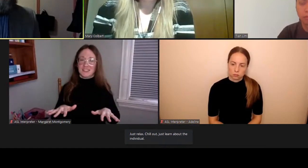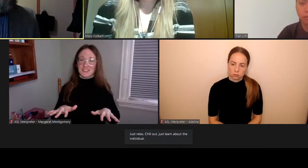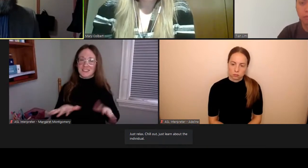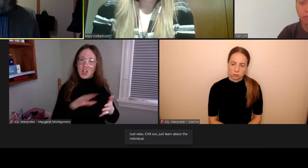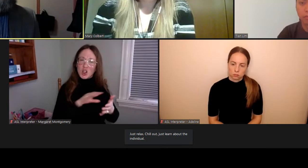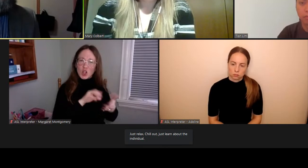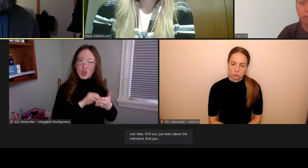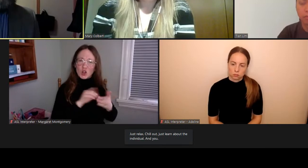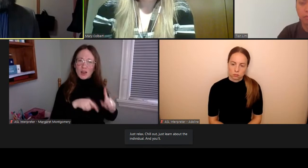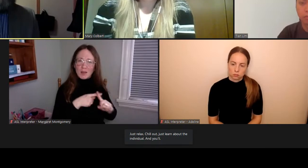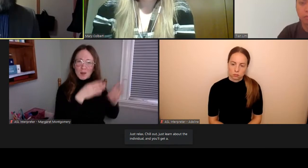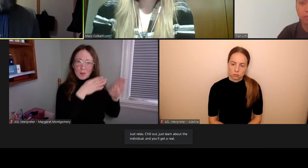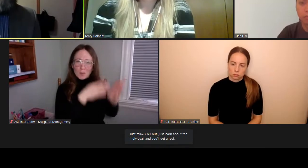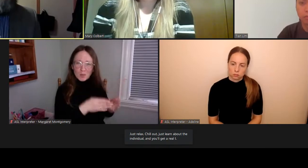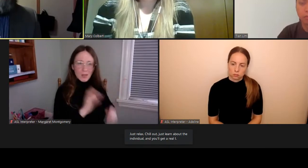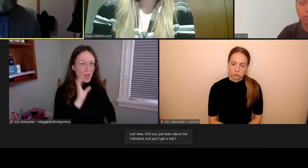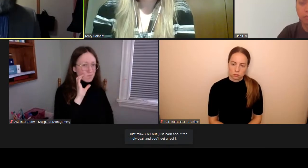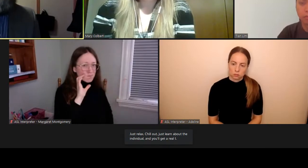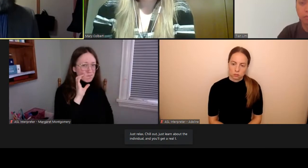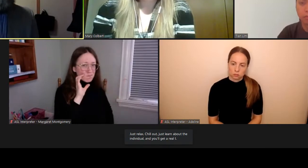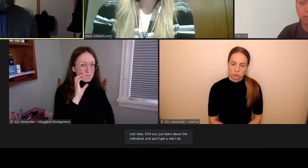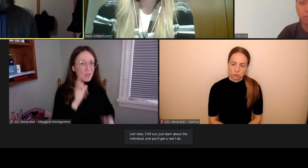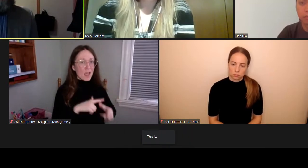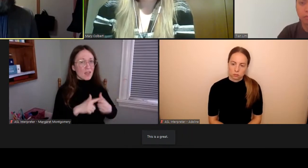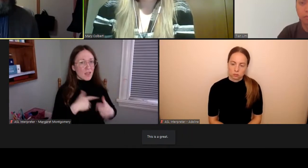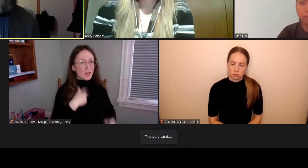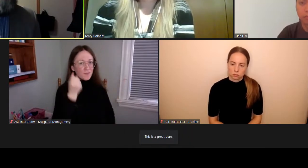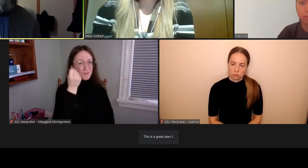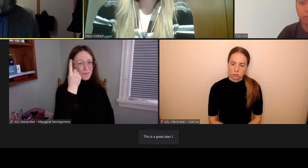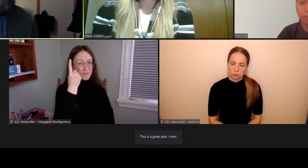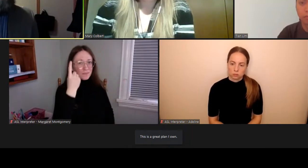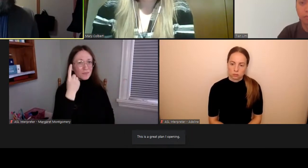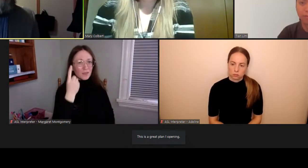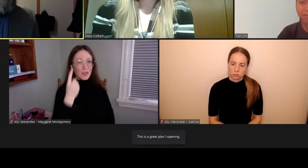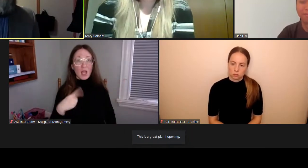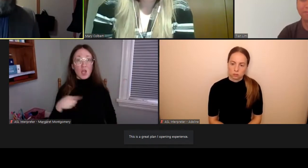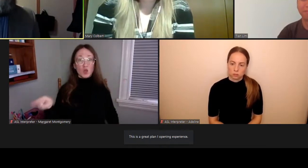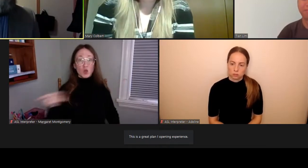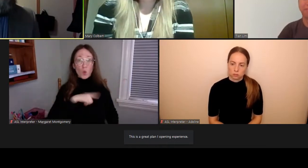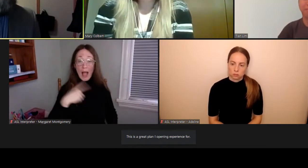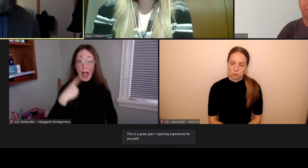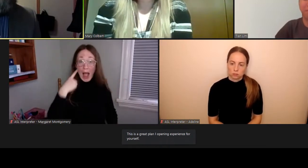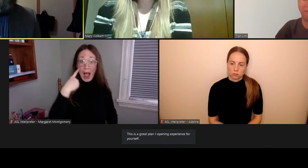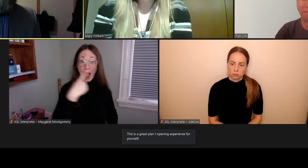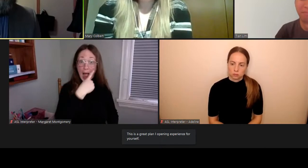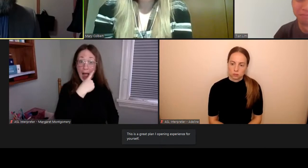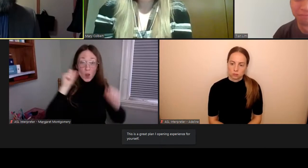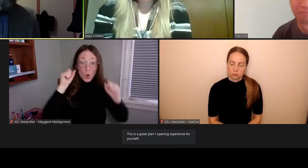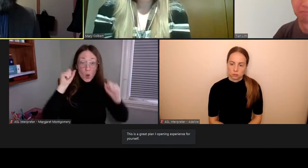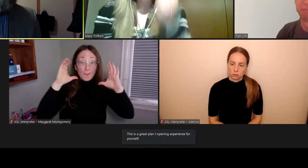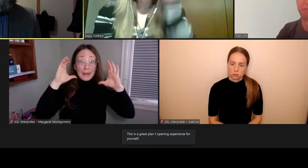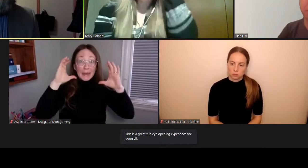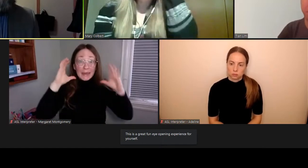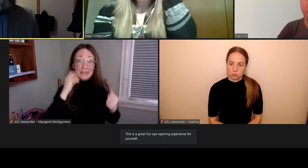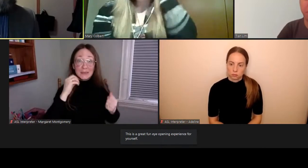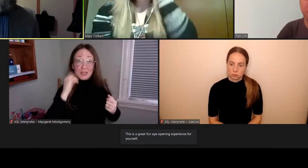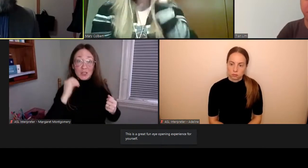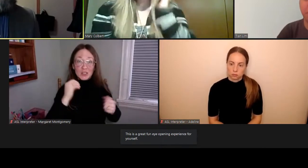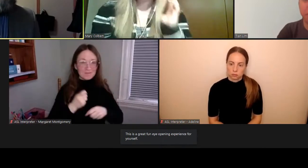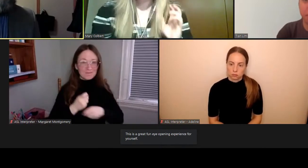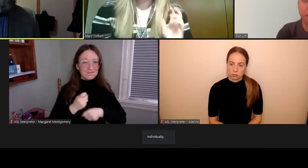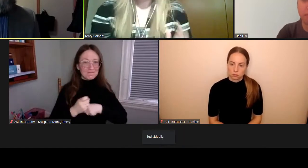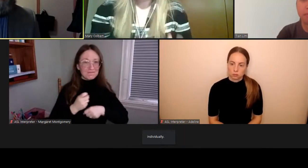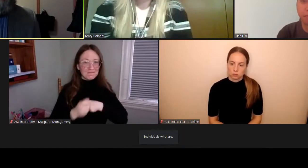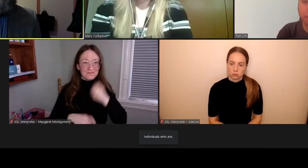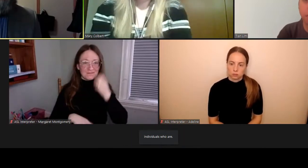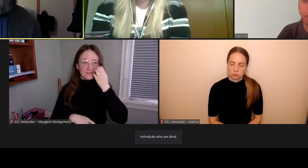individual, and you'll get a real this is a great pun, eye-opening experience for yourself on